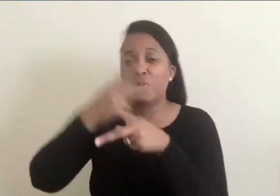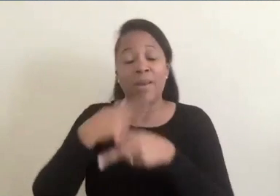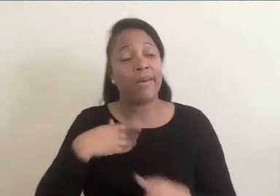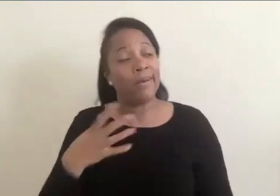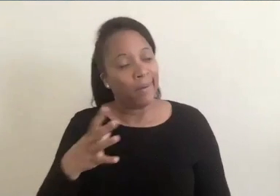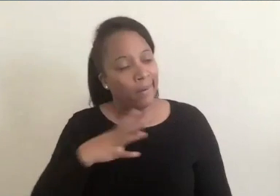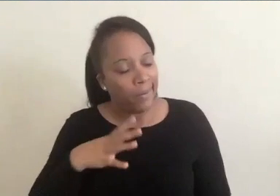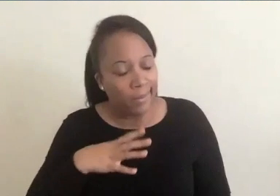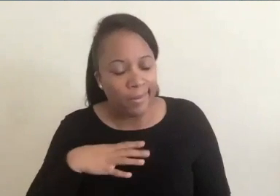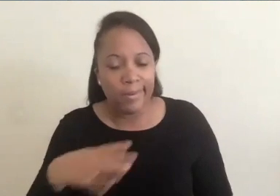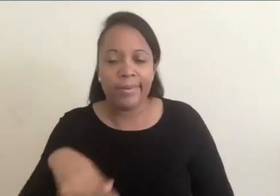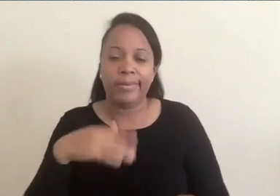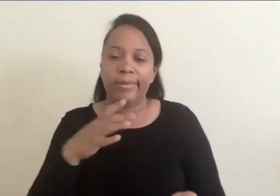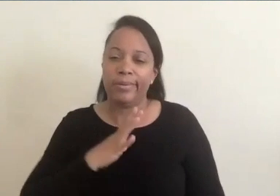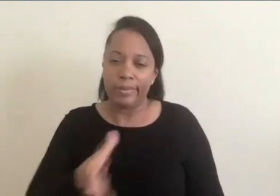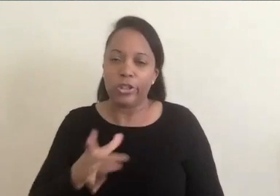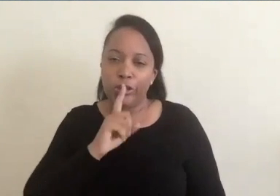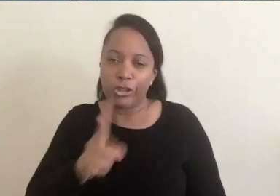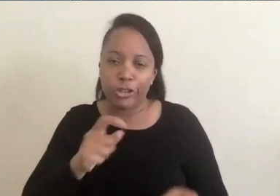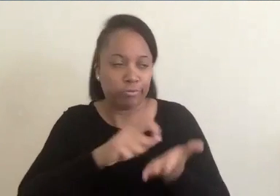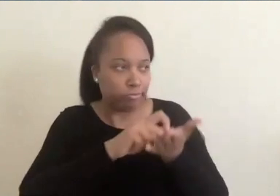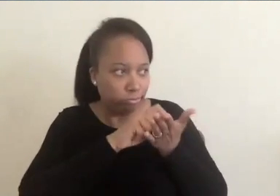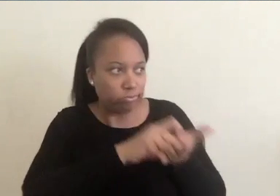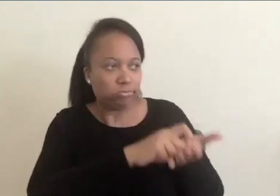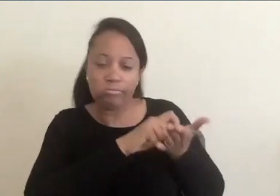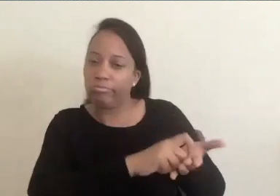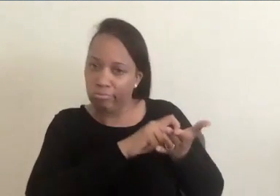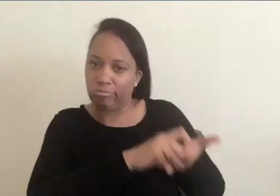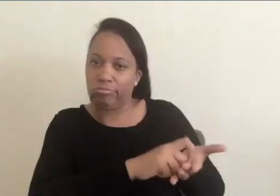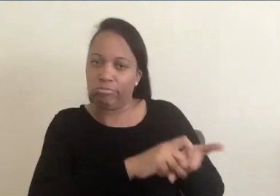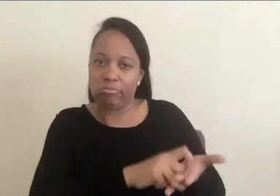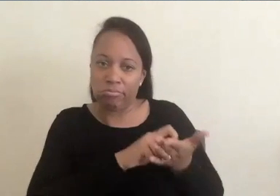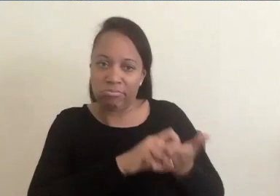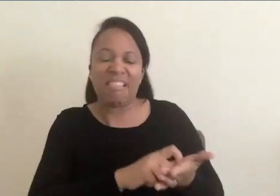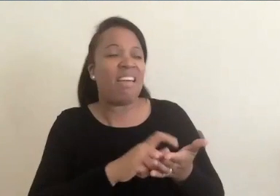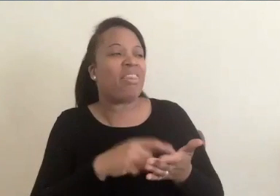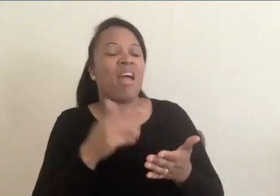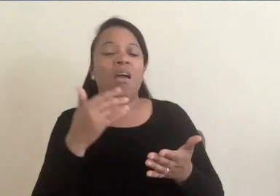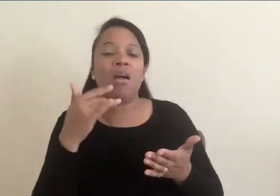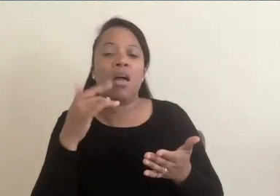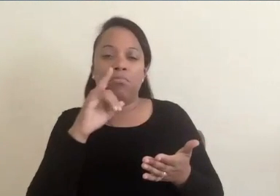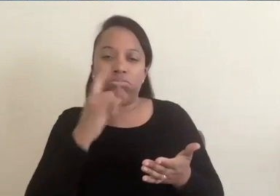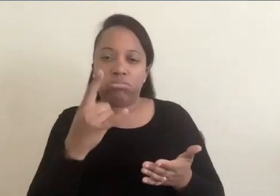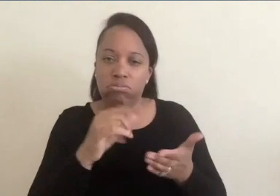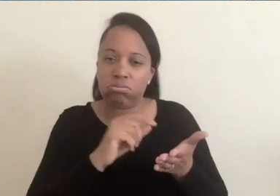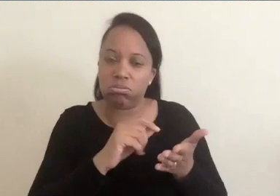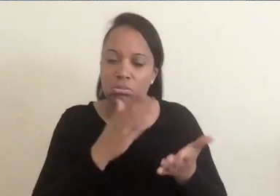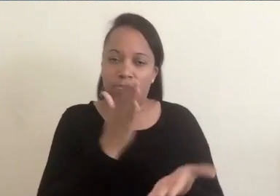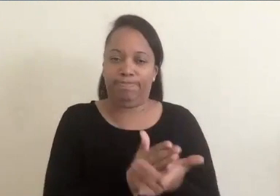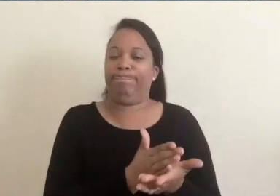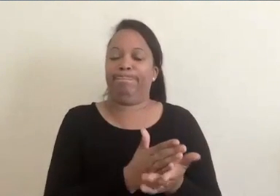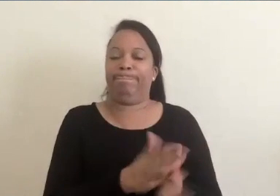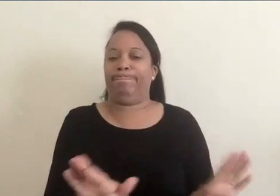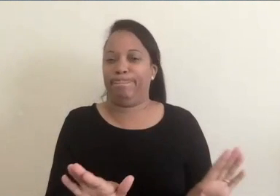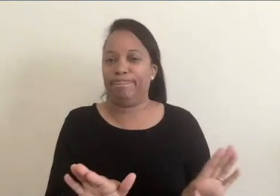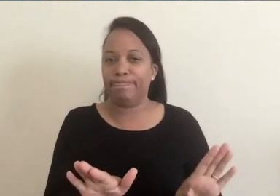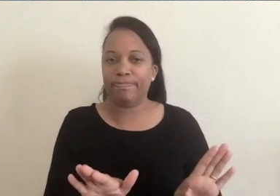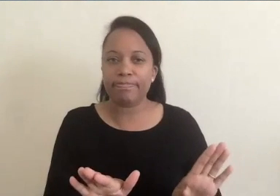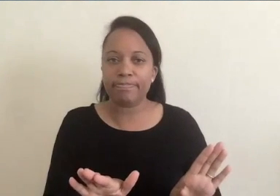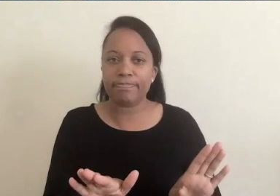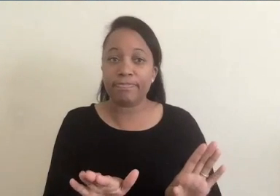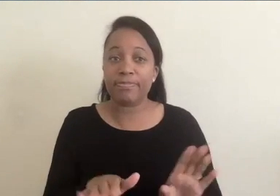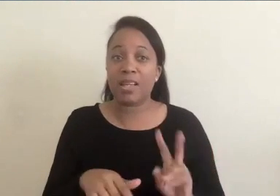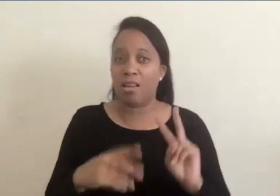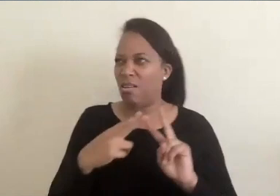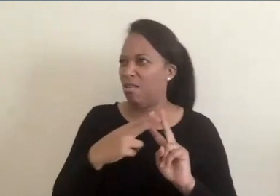says, okay, sure, and starts to give them some written information. At some point says, no, I'm going to stop